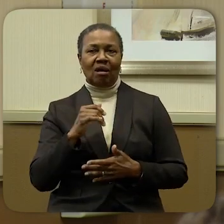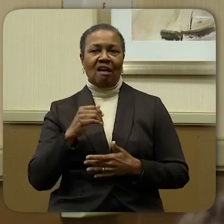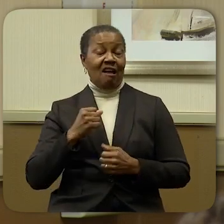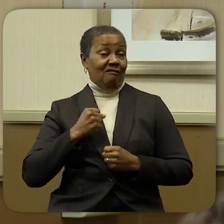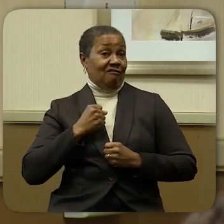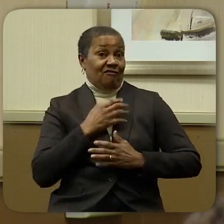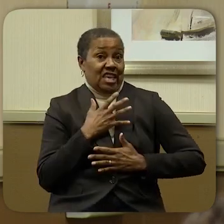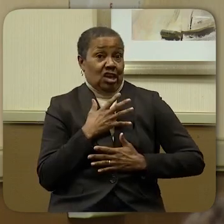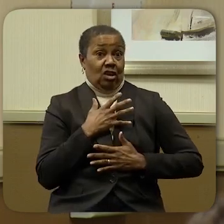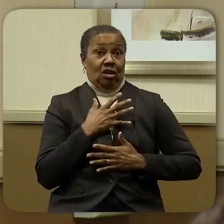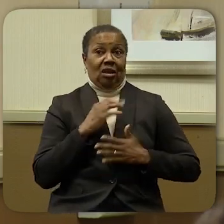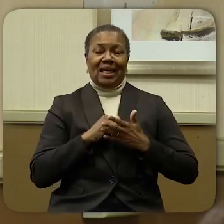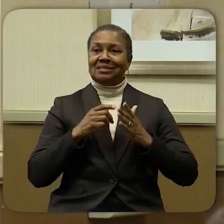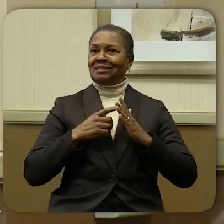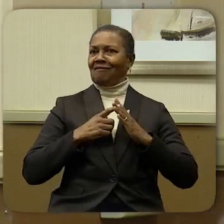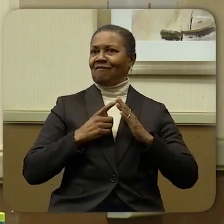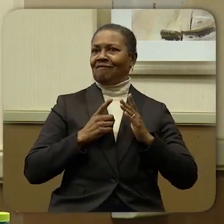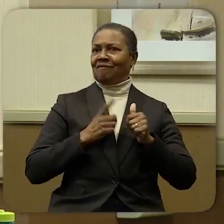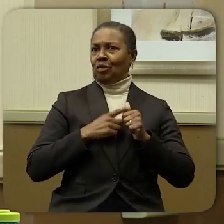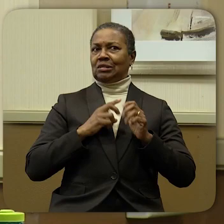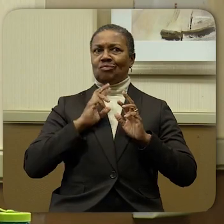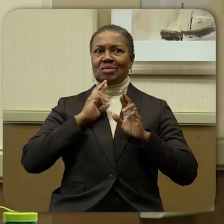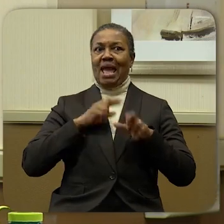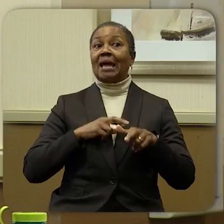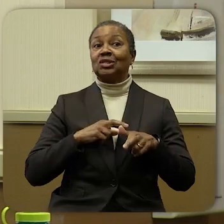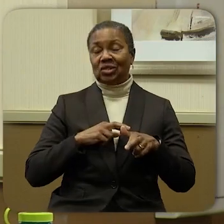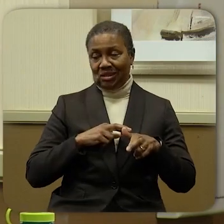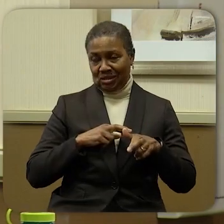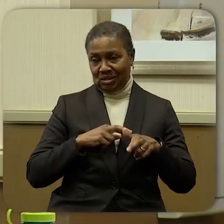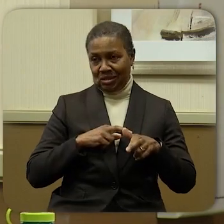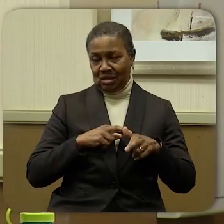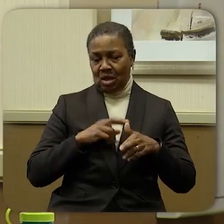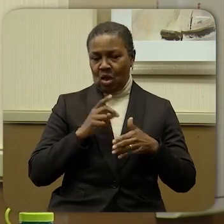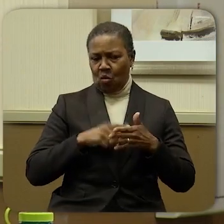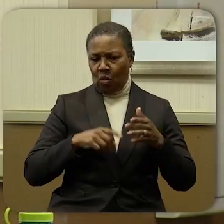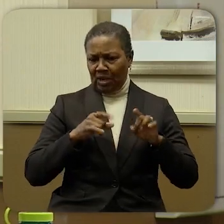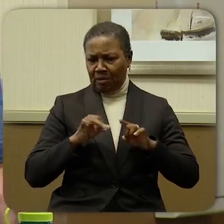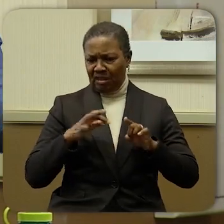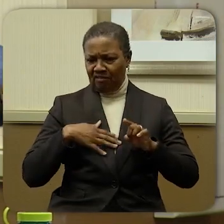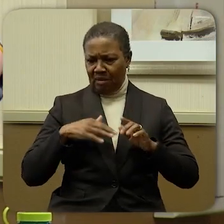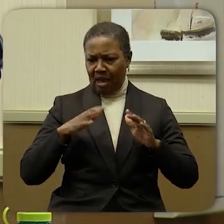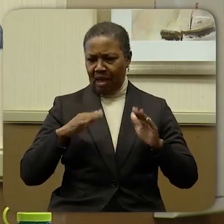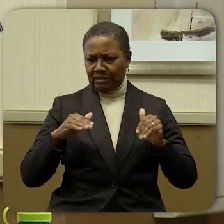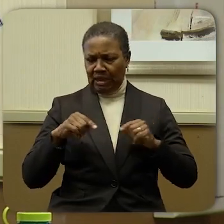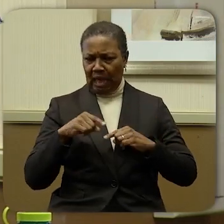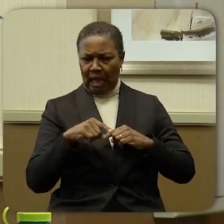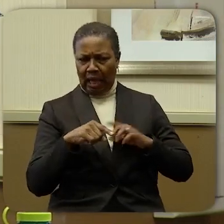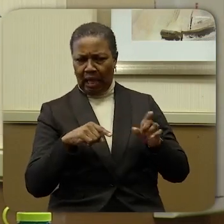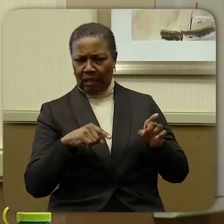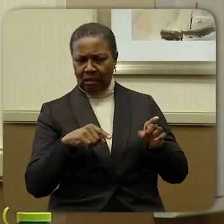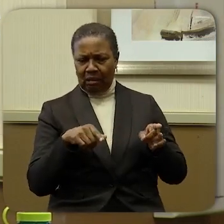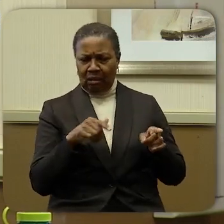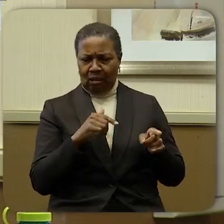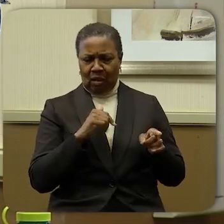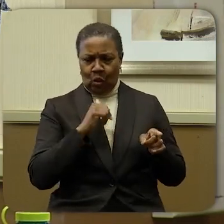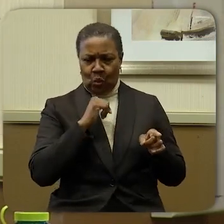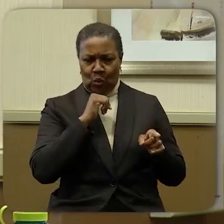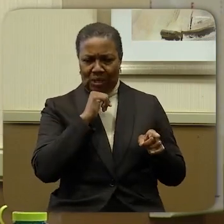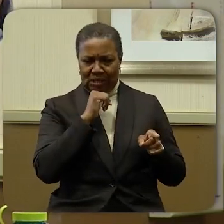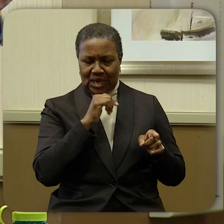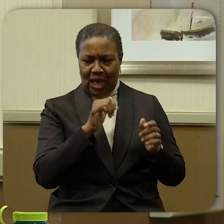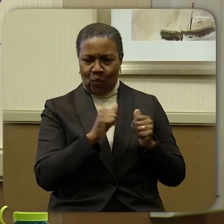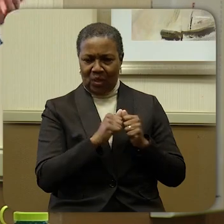right, is an initial reaction around, well, what would happen if my child was not